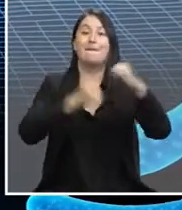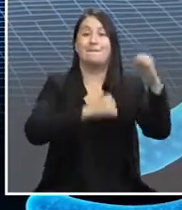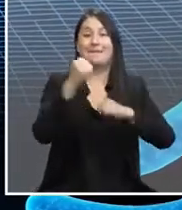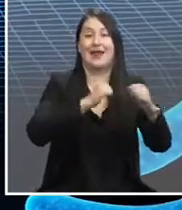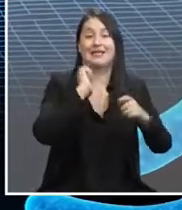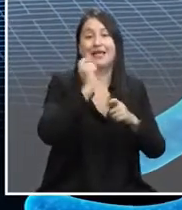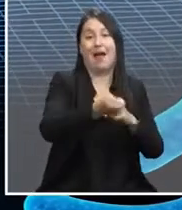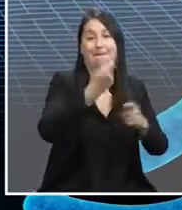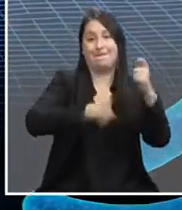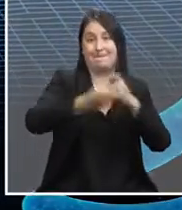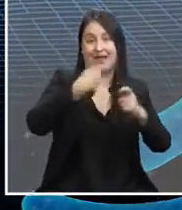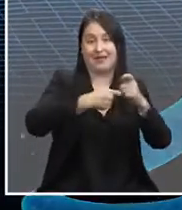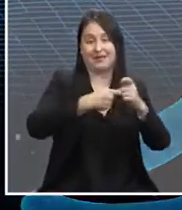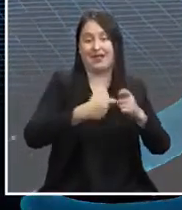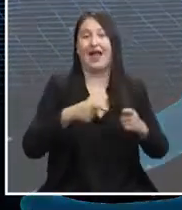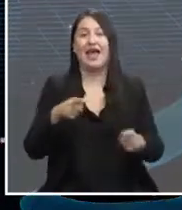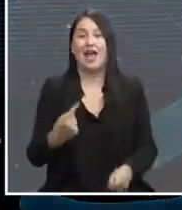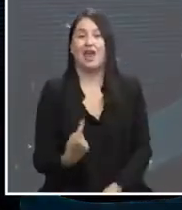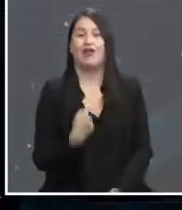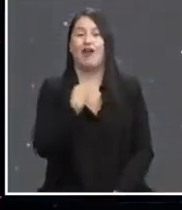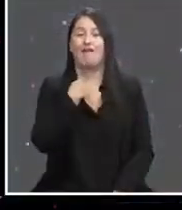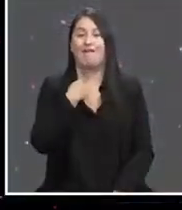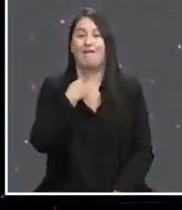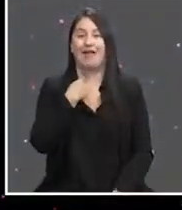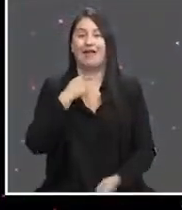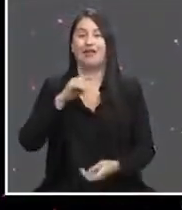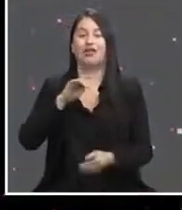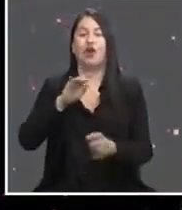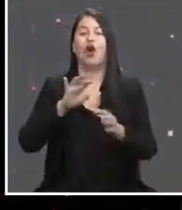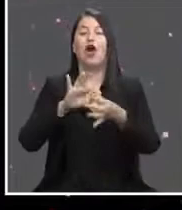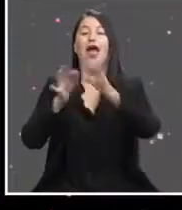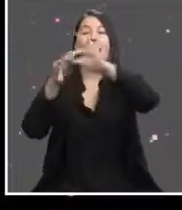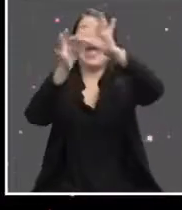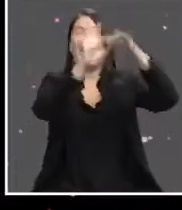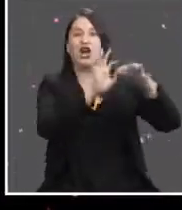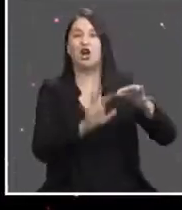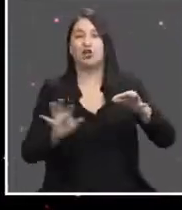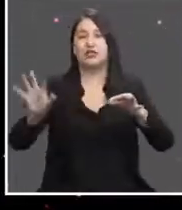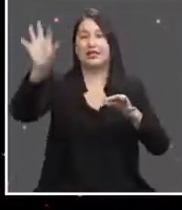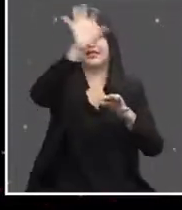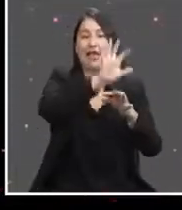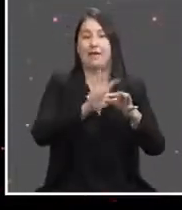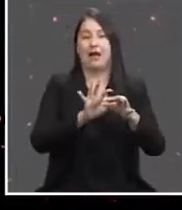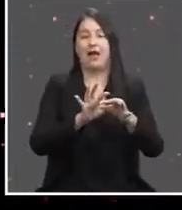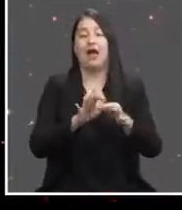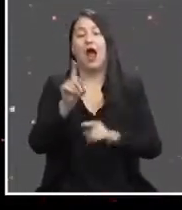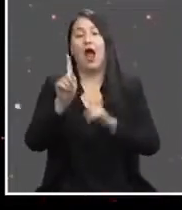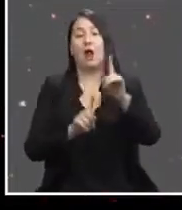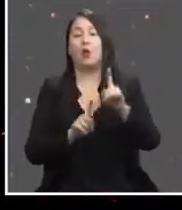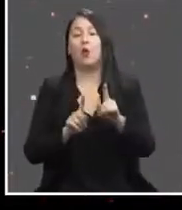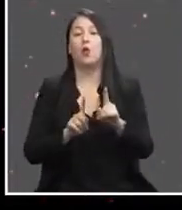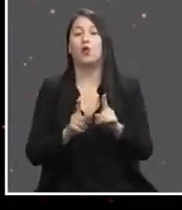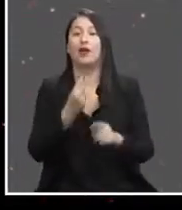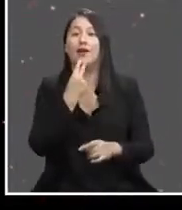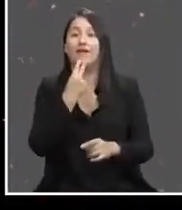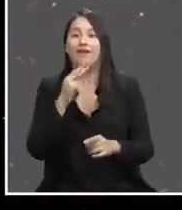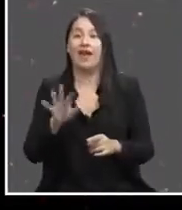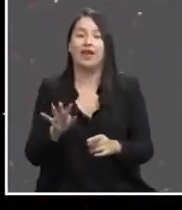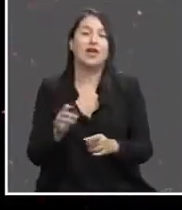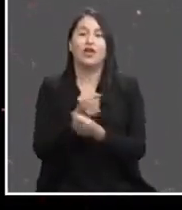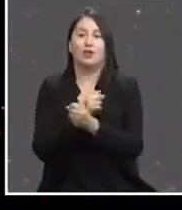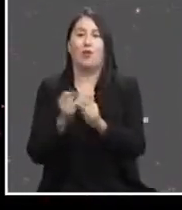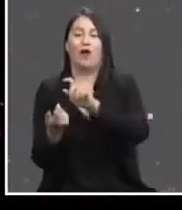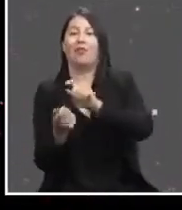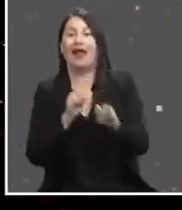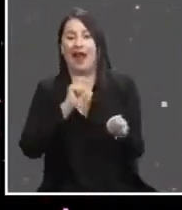that rely on them. Some of these changes are irreversible on the scale of a human lifetime, like sea level